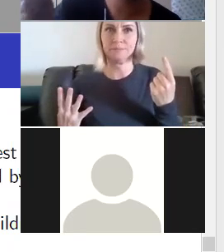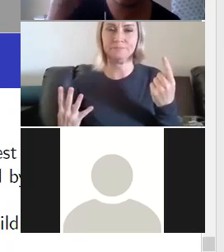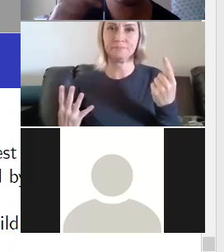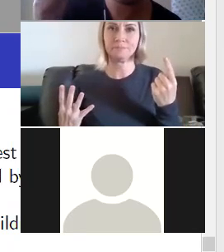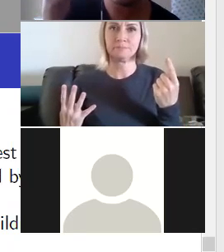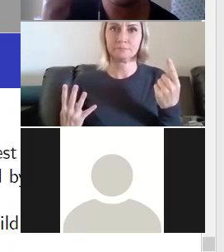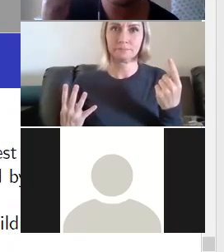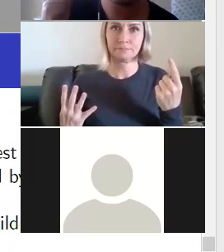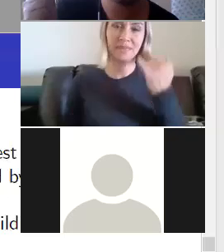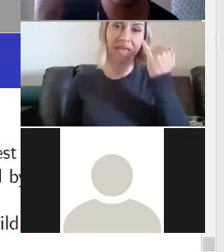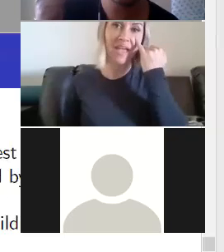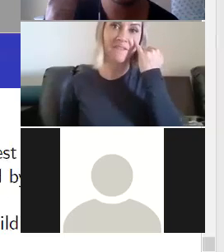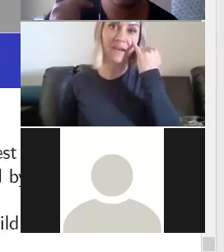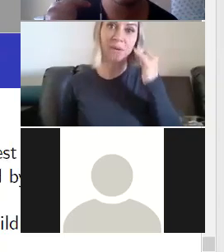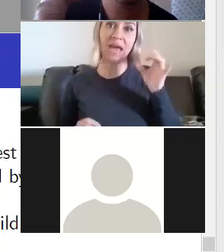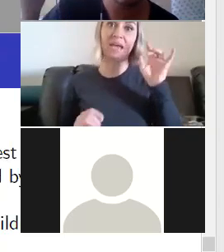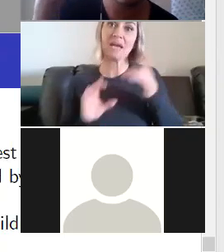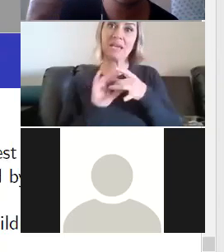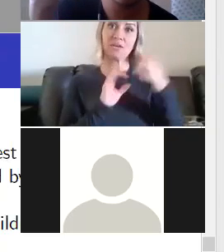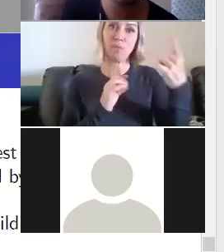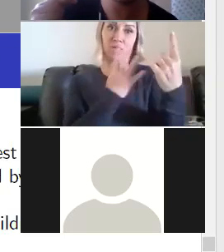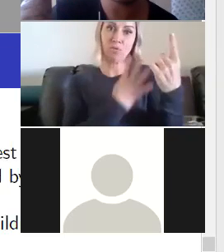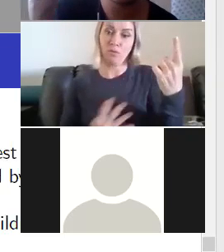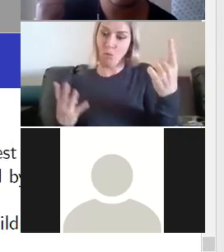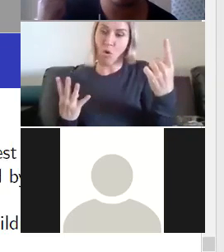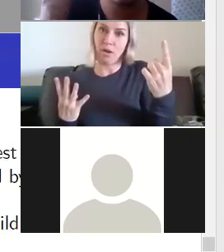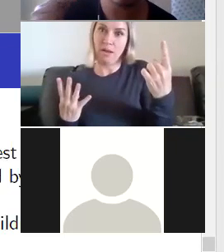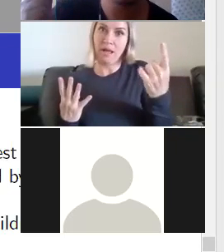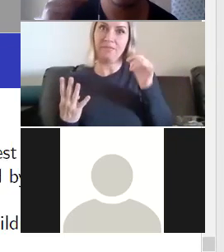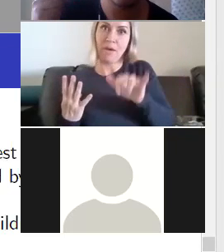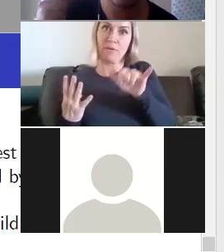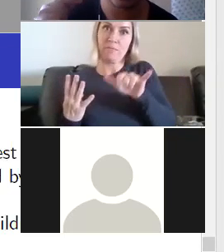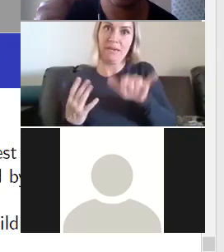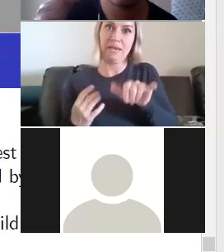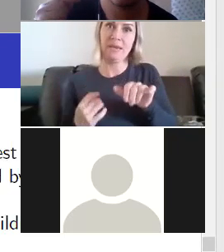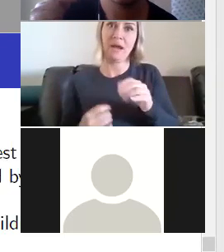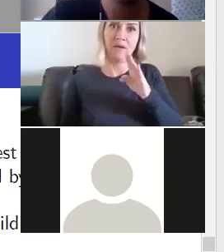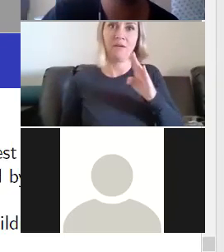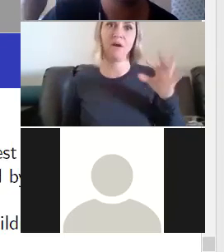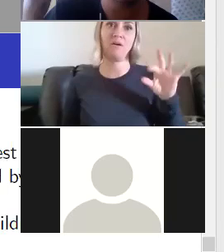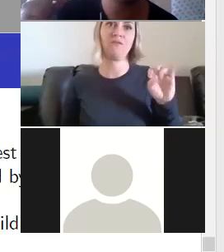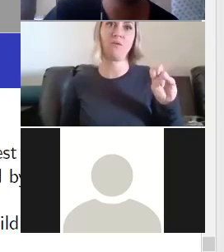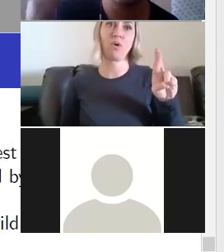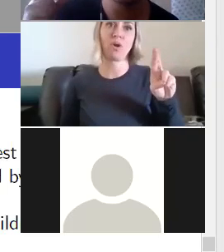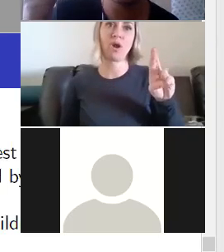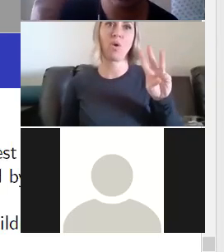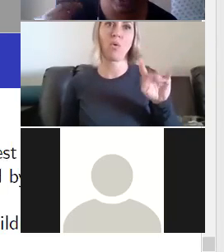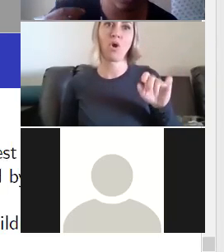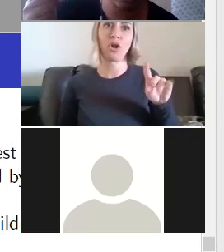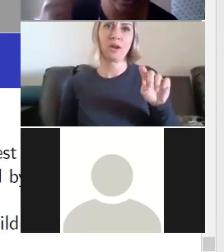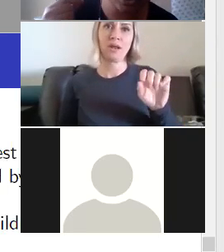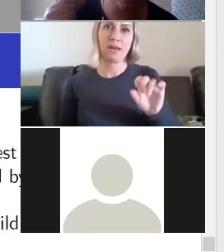Right? If we had a connection from 1 to 4, this would be an example of a forward edge, where we did not use